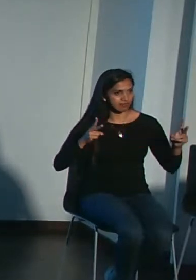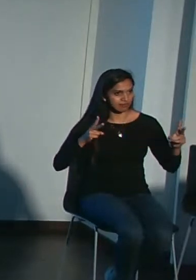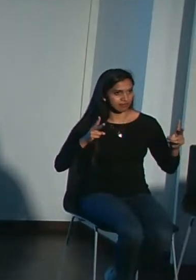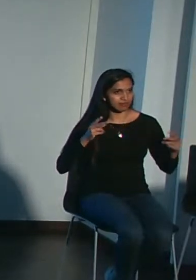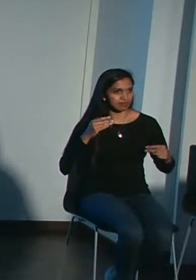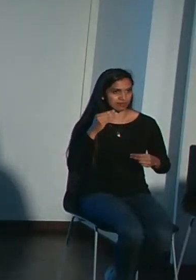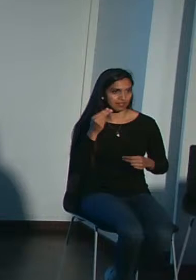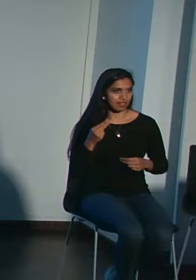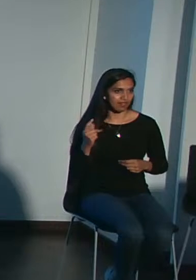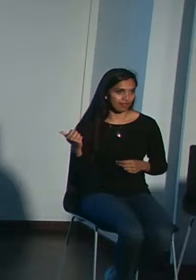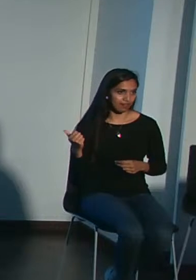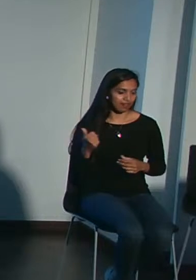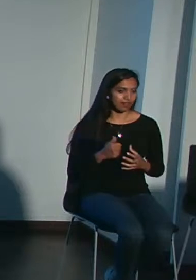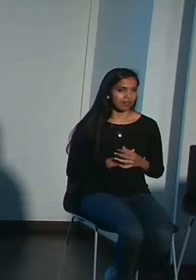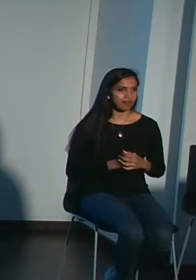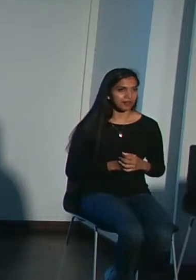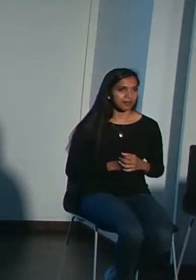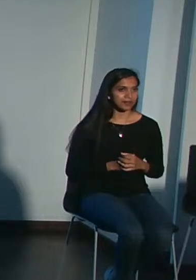Yeah,